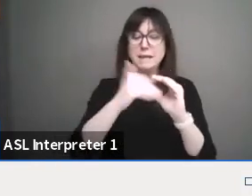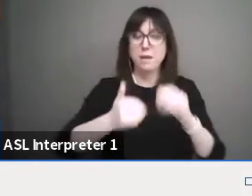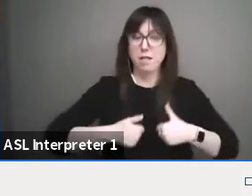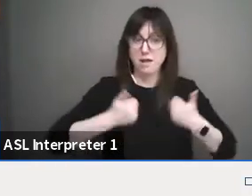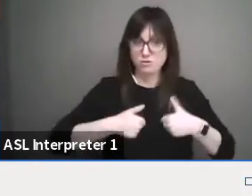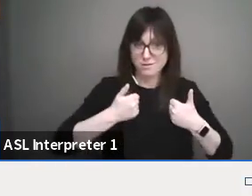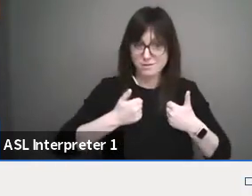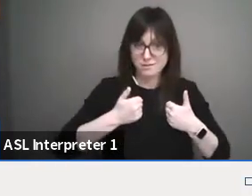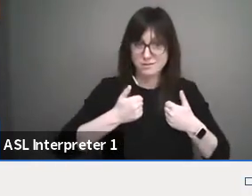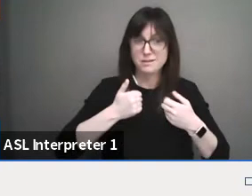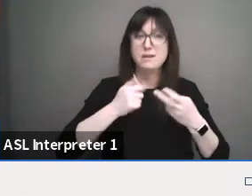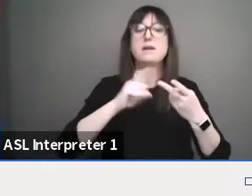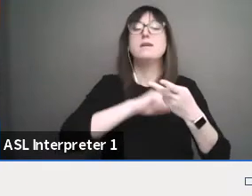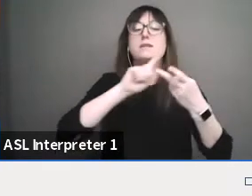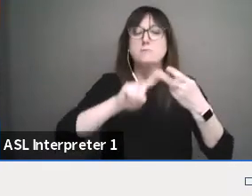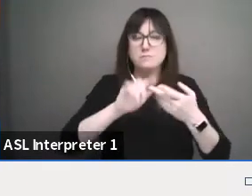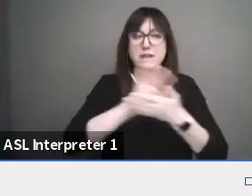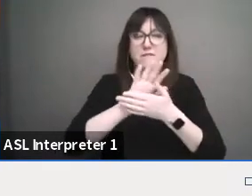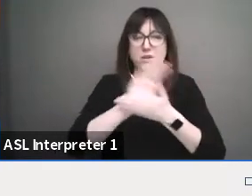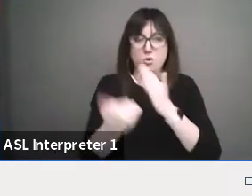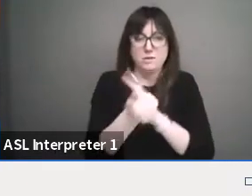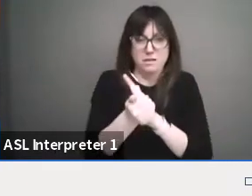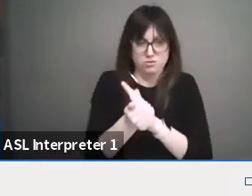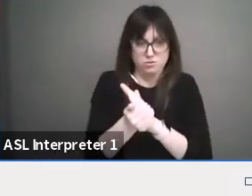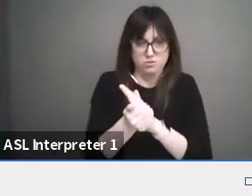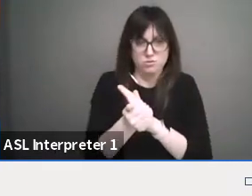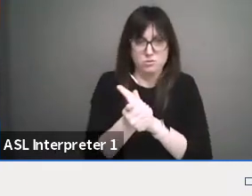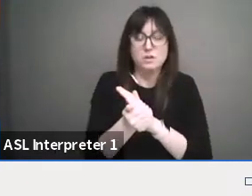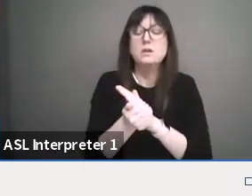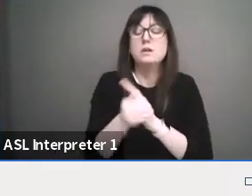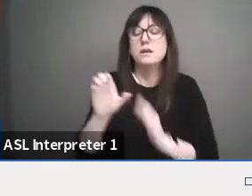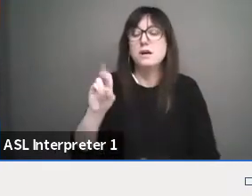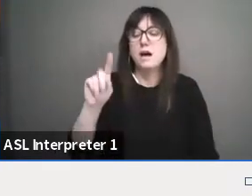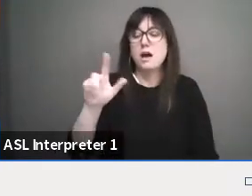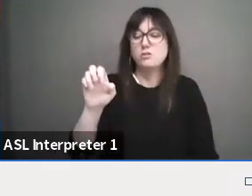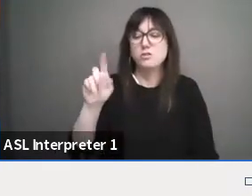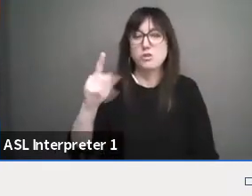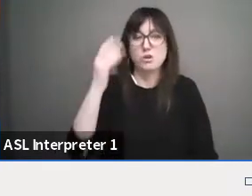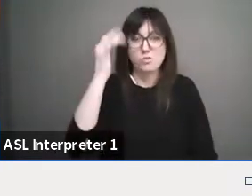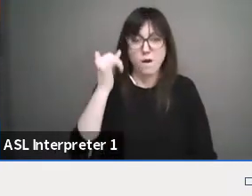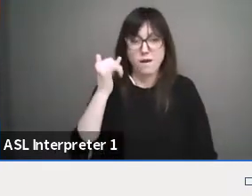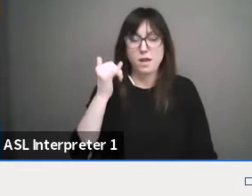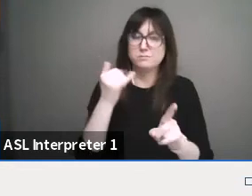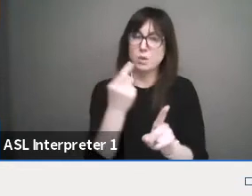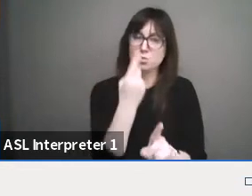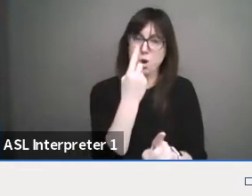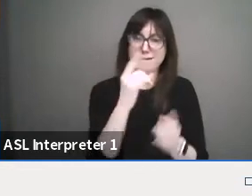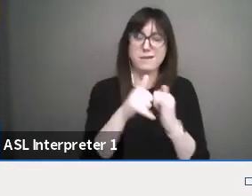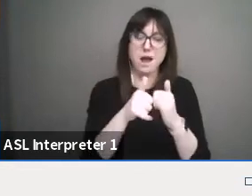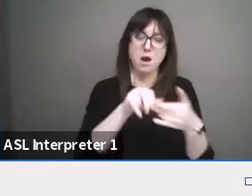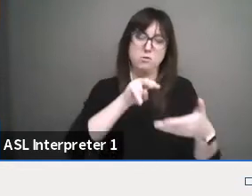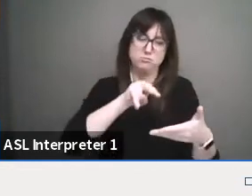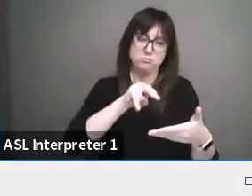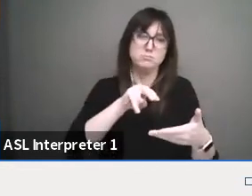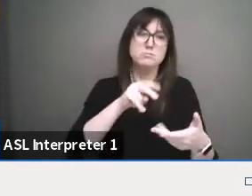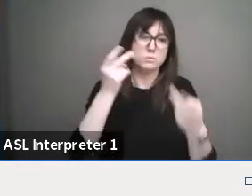Then we will attach the video. Why we have to do this with Outlook is because this is the only way we can track who is watching our content.